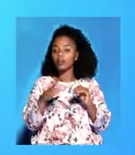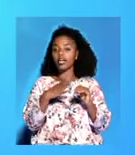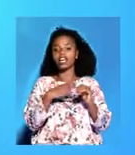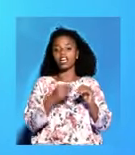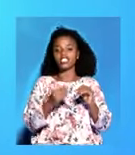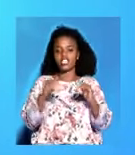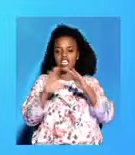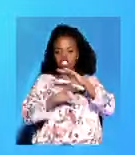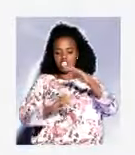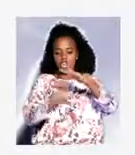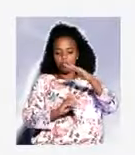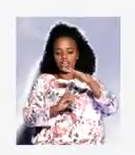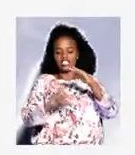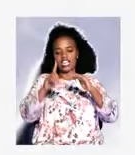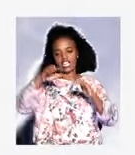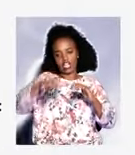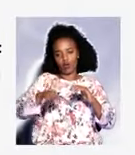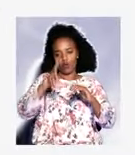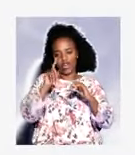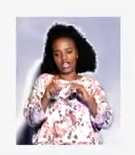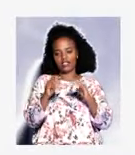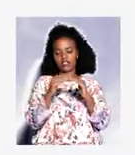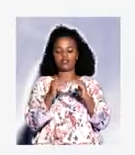x is different from 0.